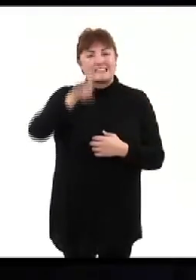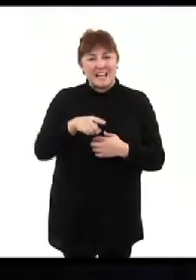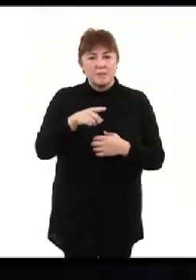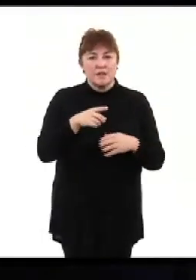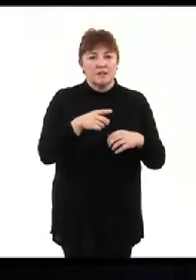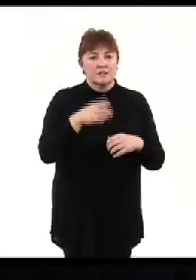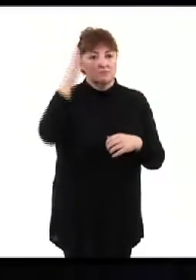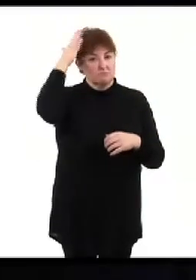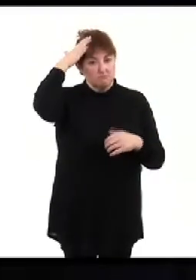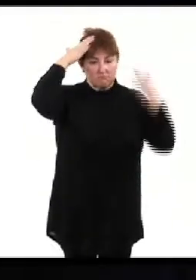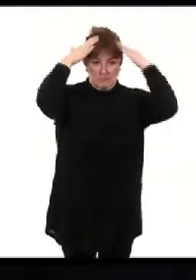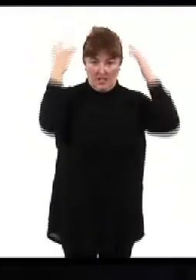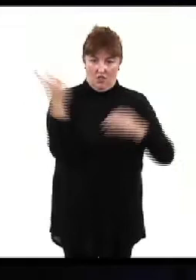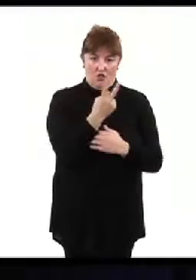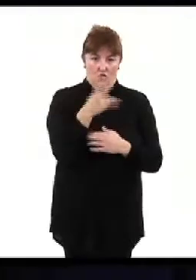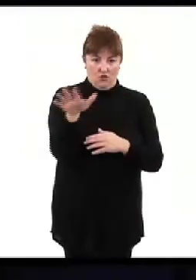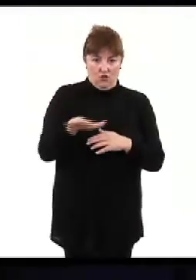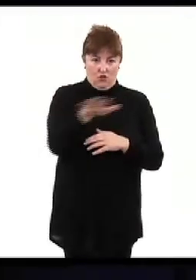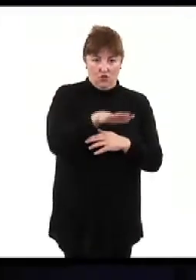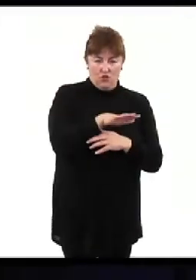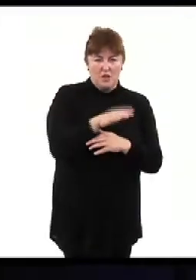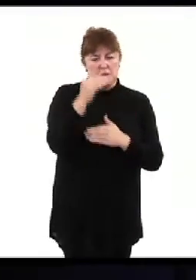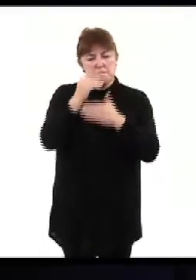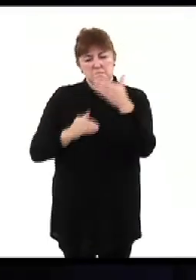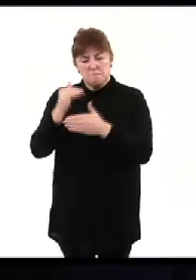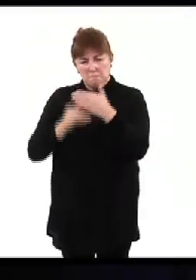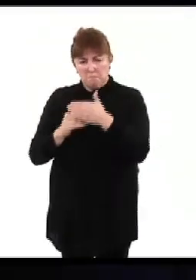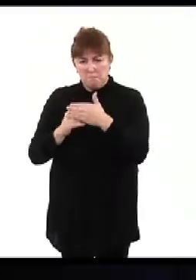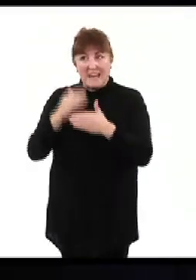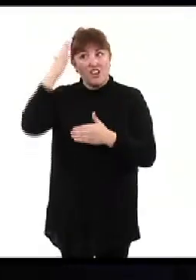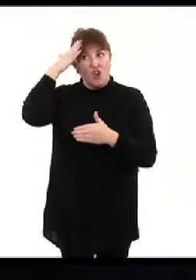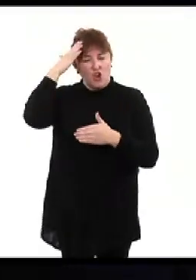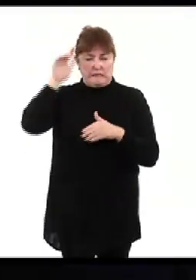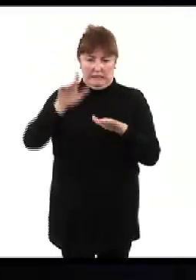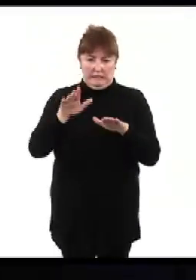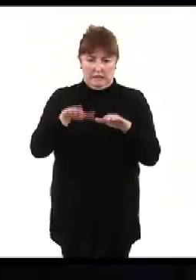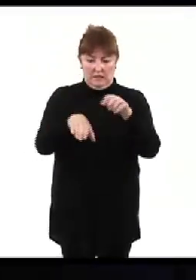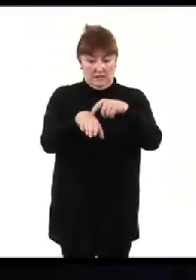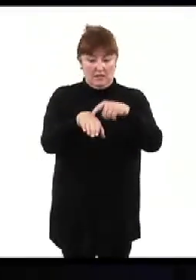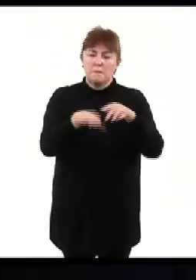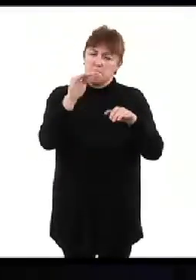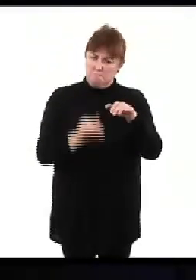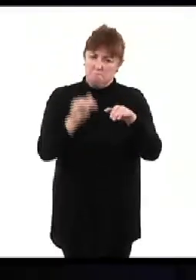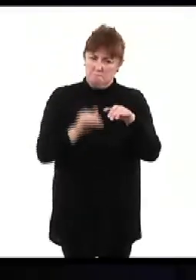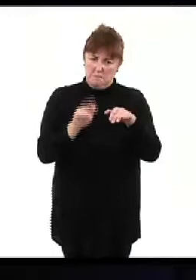see less, but you still see some activation in the right hemisphere. When we look at our hearing group,